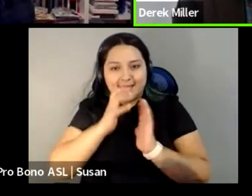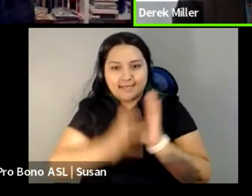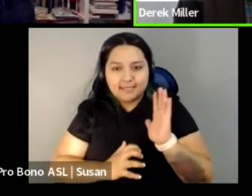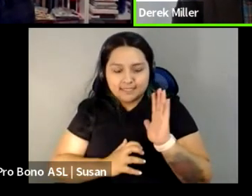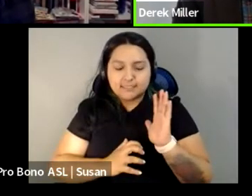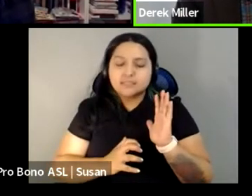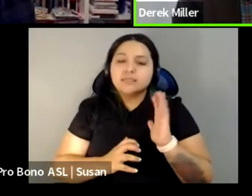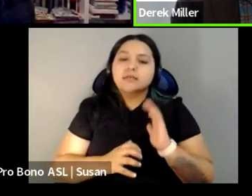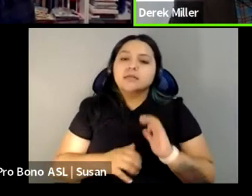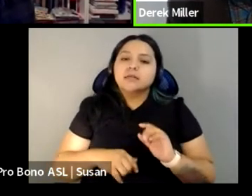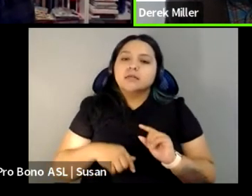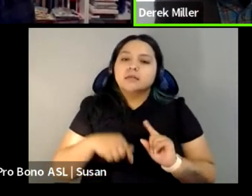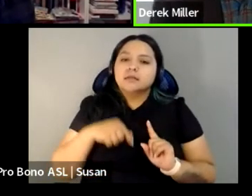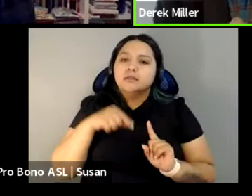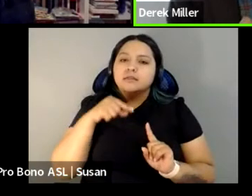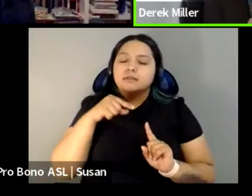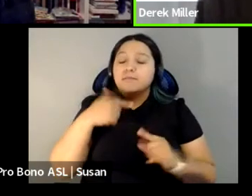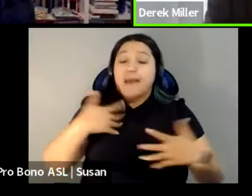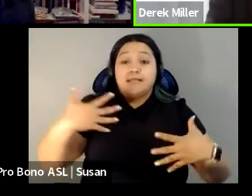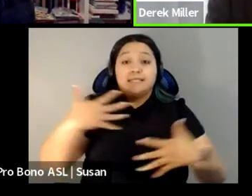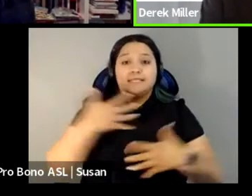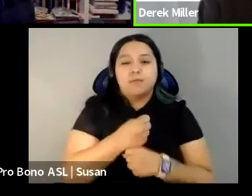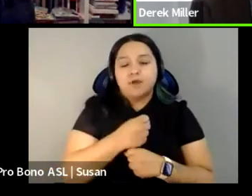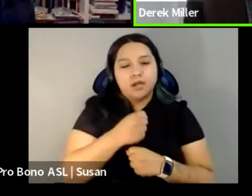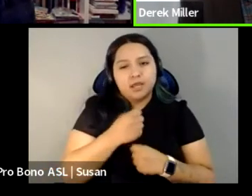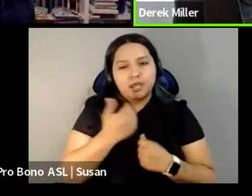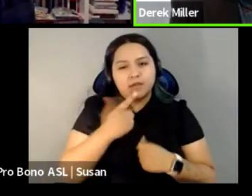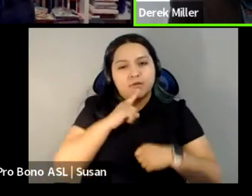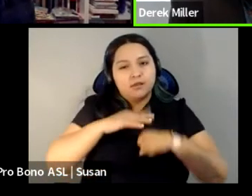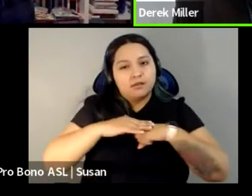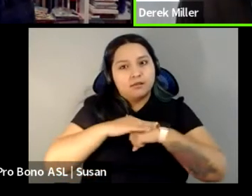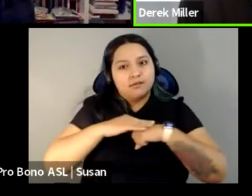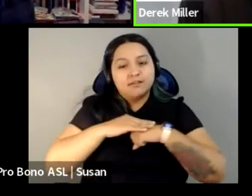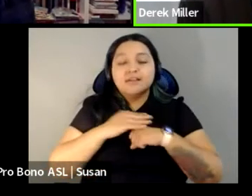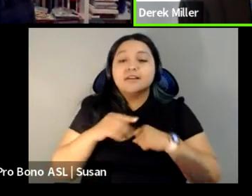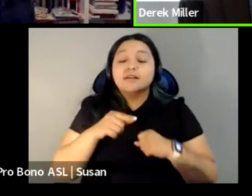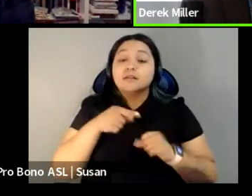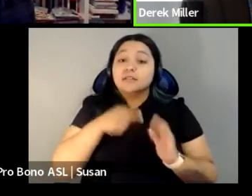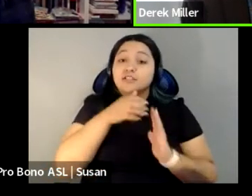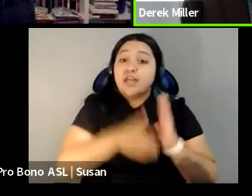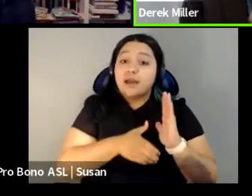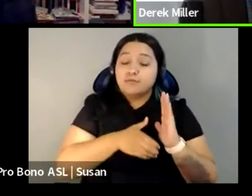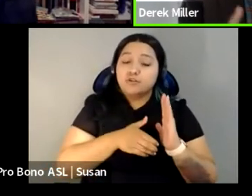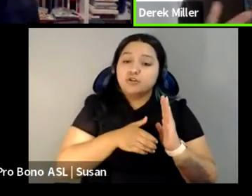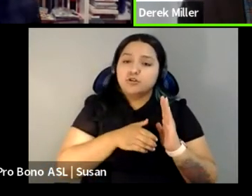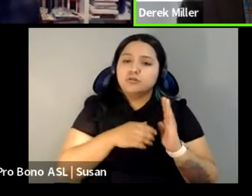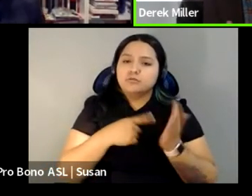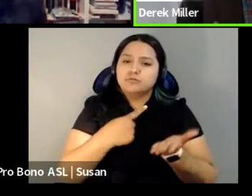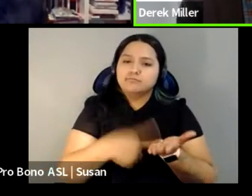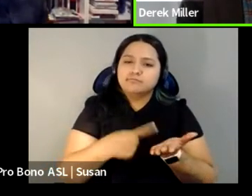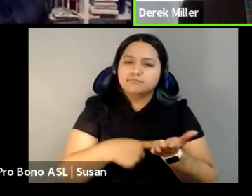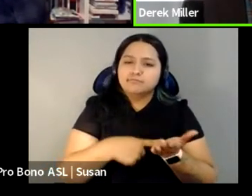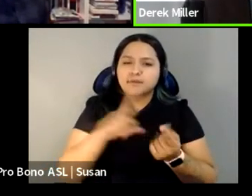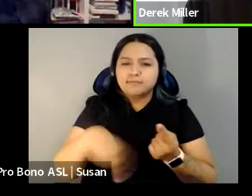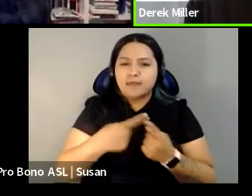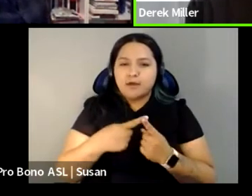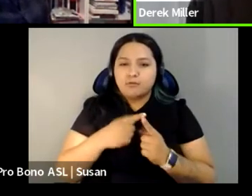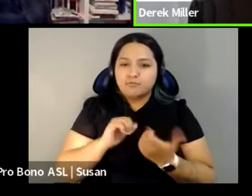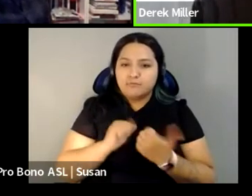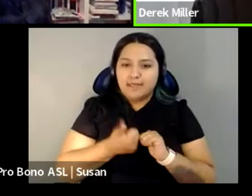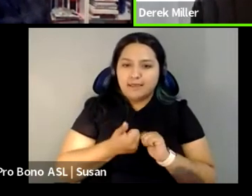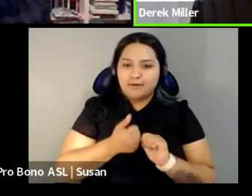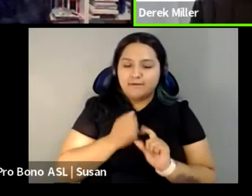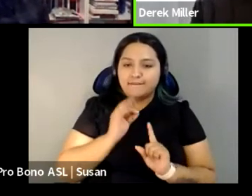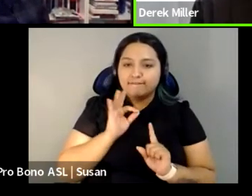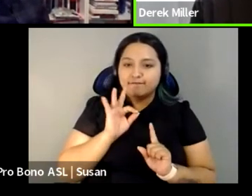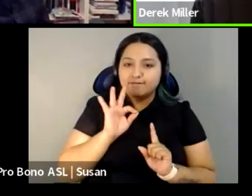very underdetermined summary of this book. One of the many things this chapter works through is the way that French is using common law